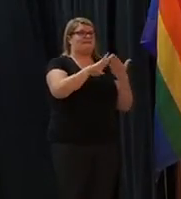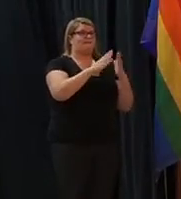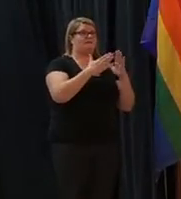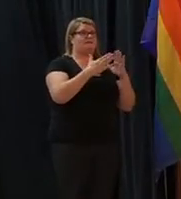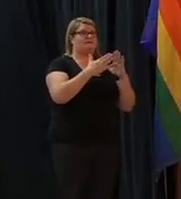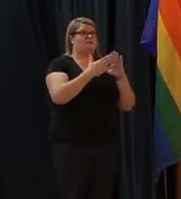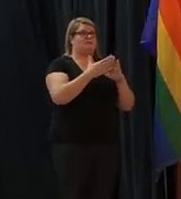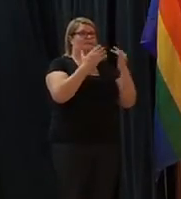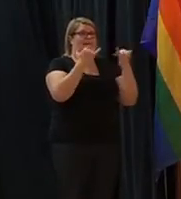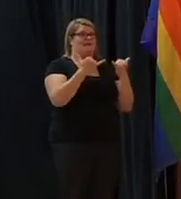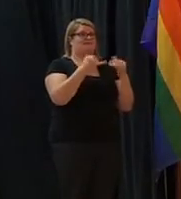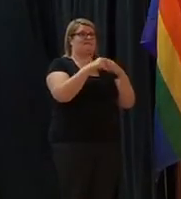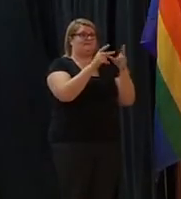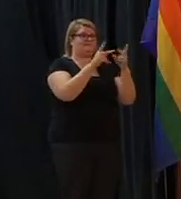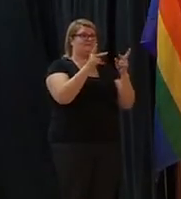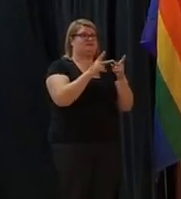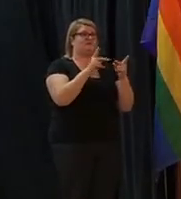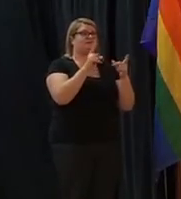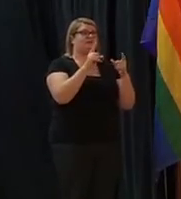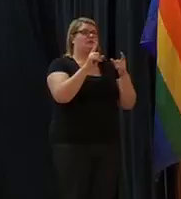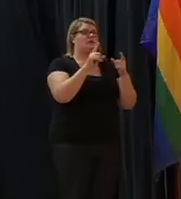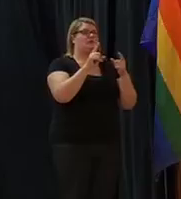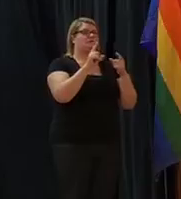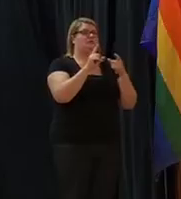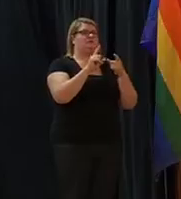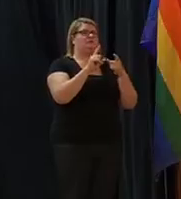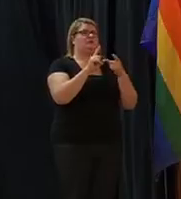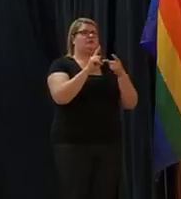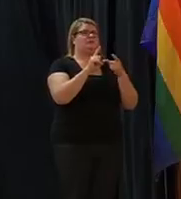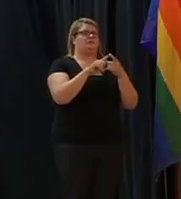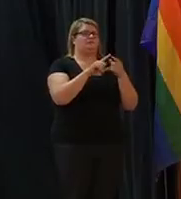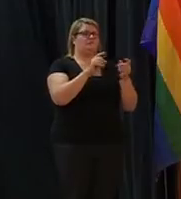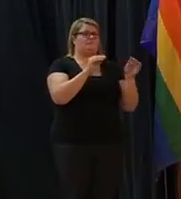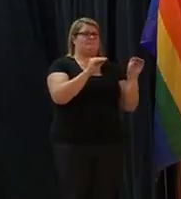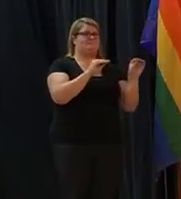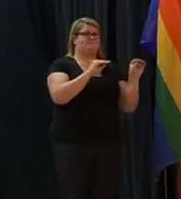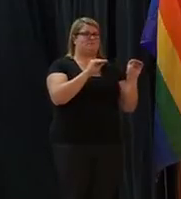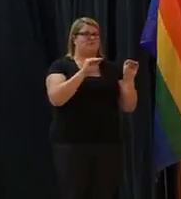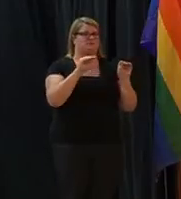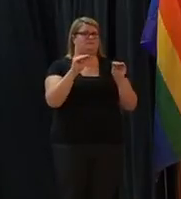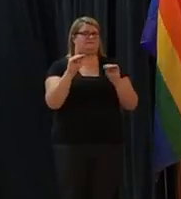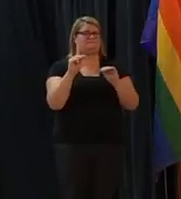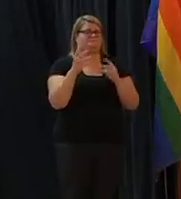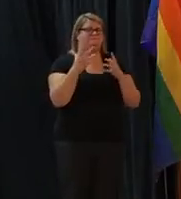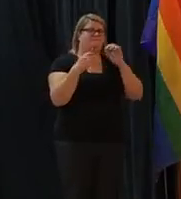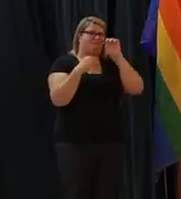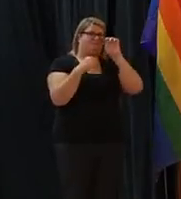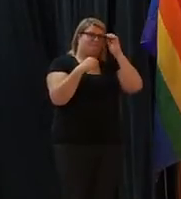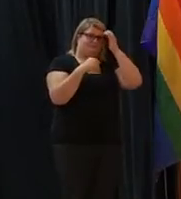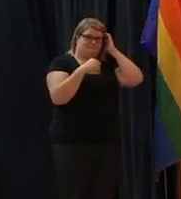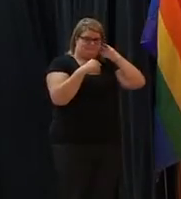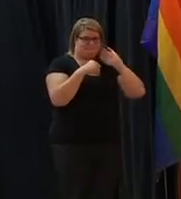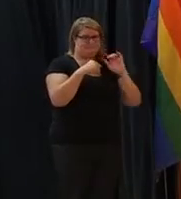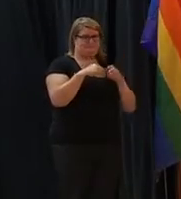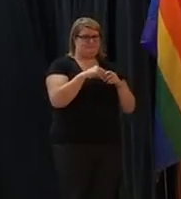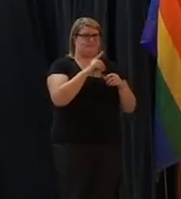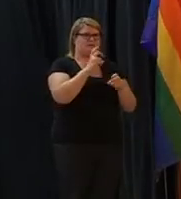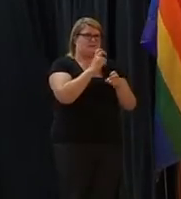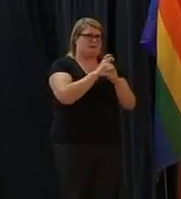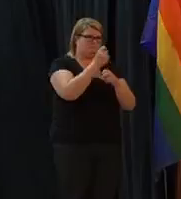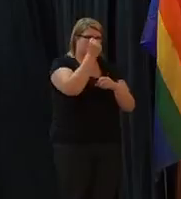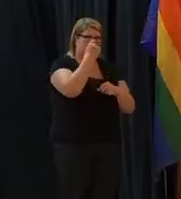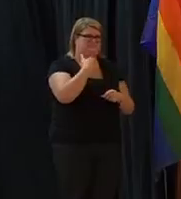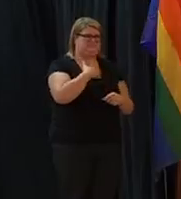in position to move around. If there is a case, they'll be the one running around doing a lot of litigation, because in any way